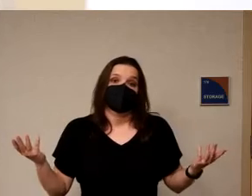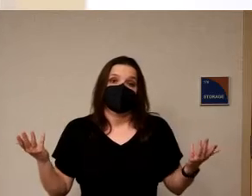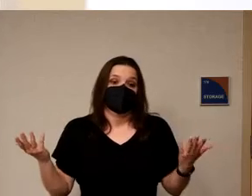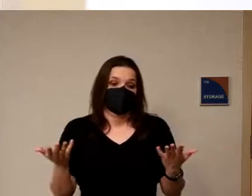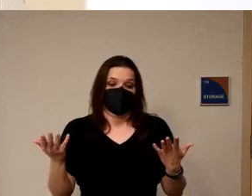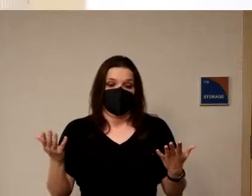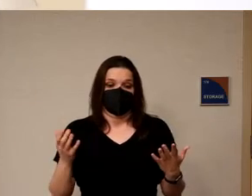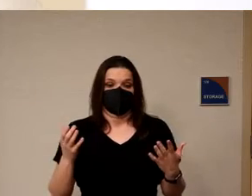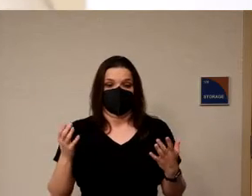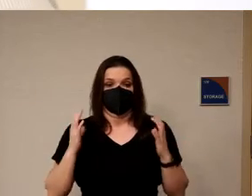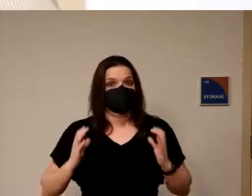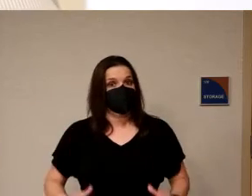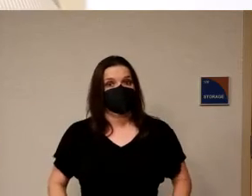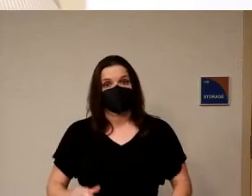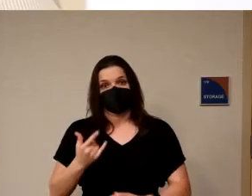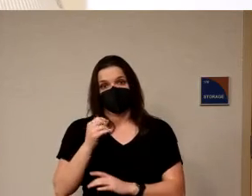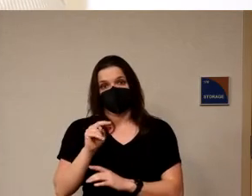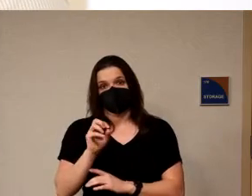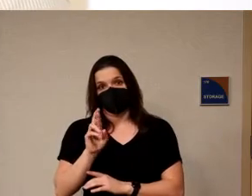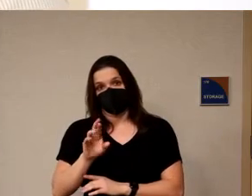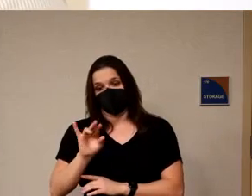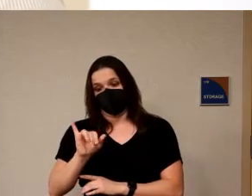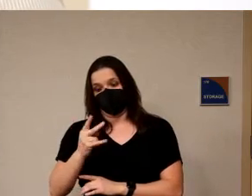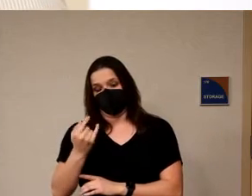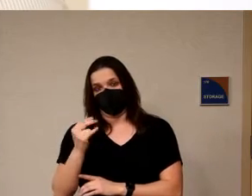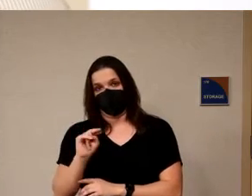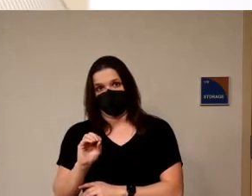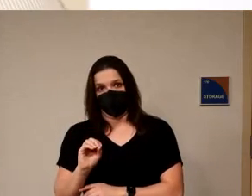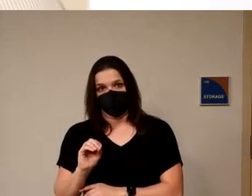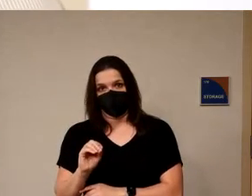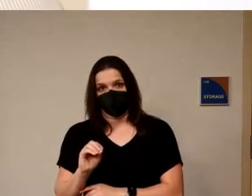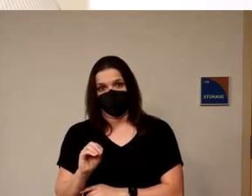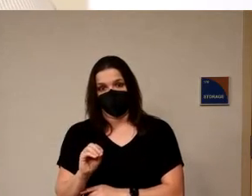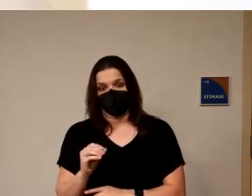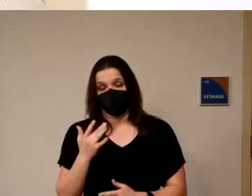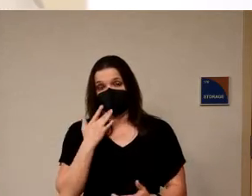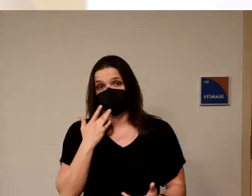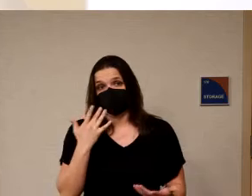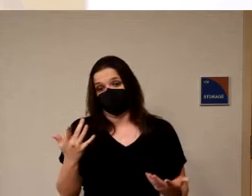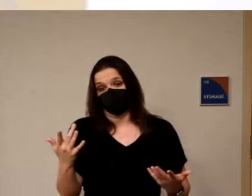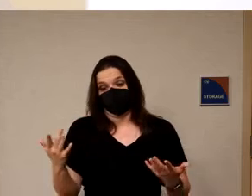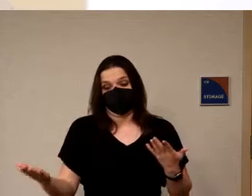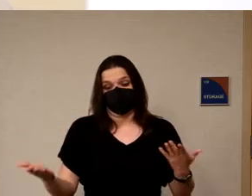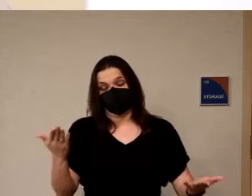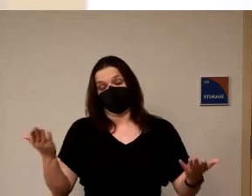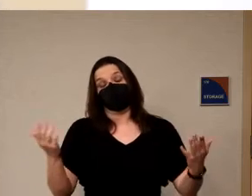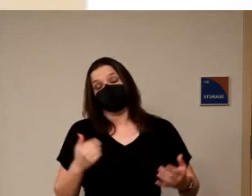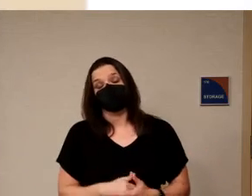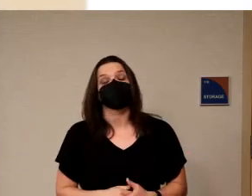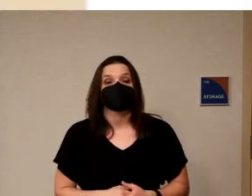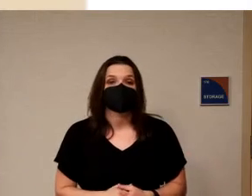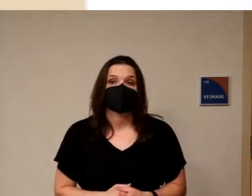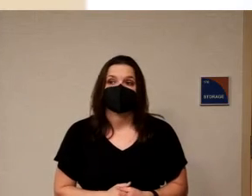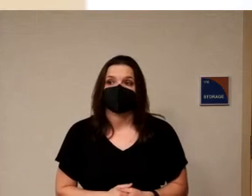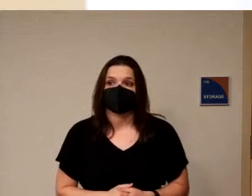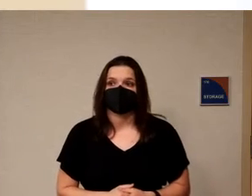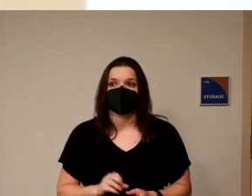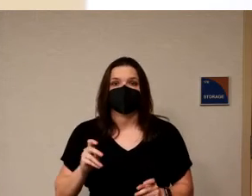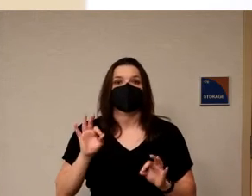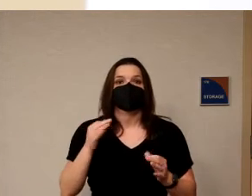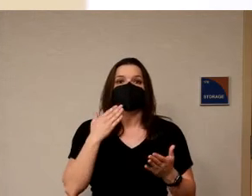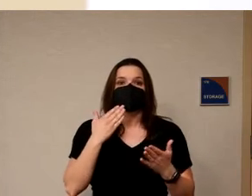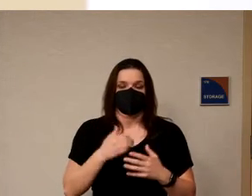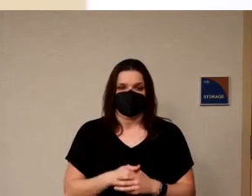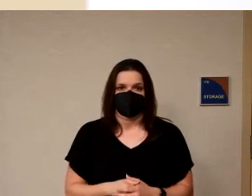the citizens of Goshen or Ivanhoe would prefer. It could go either way, certainly. So, Thank